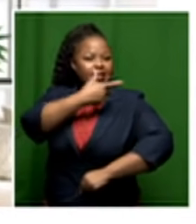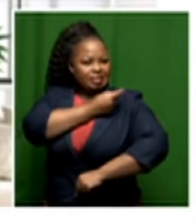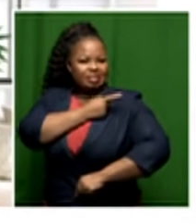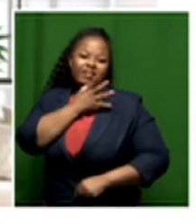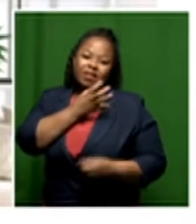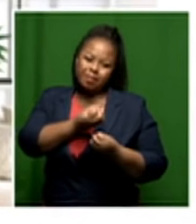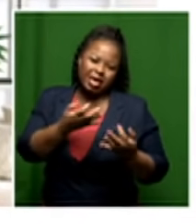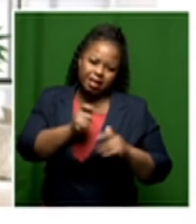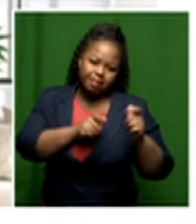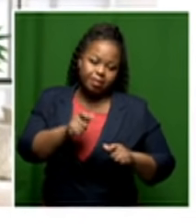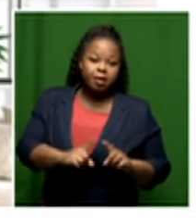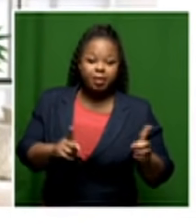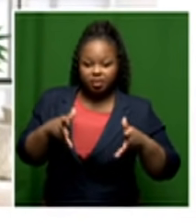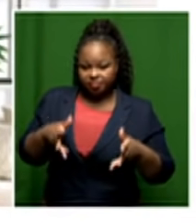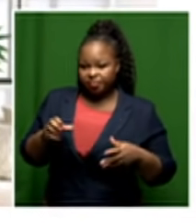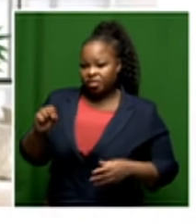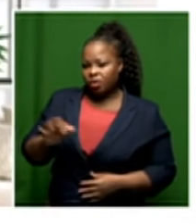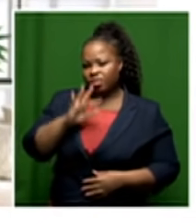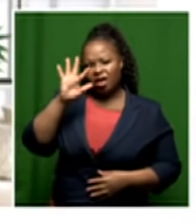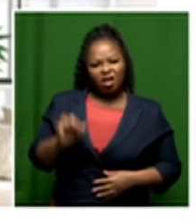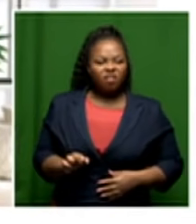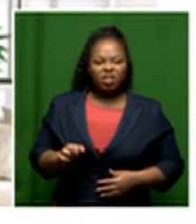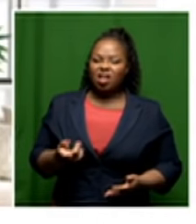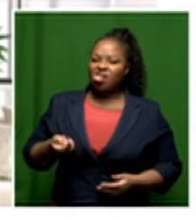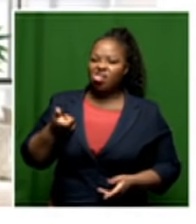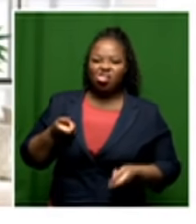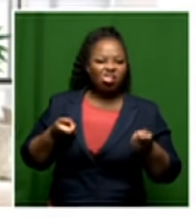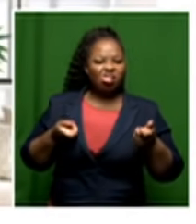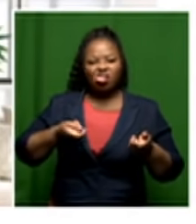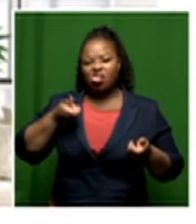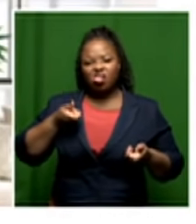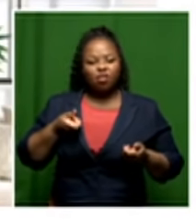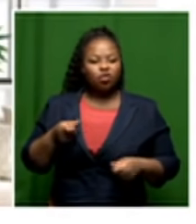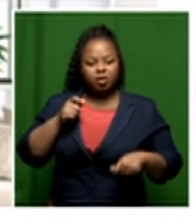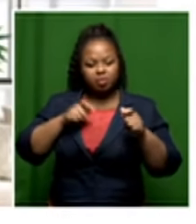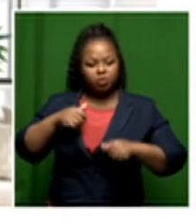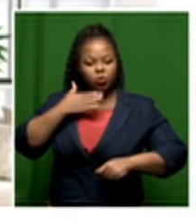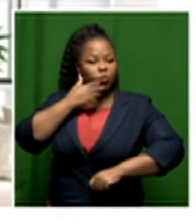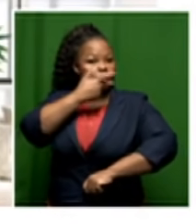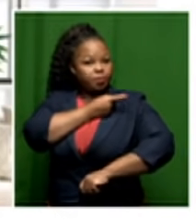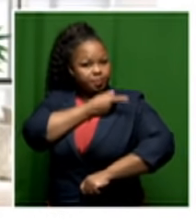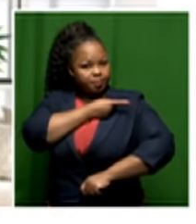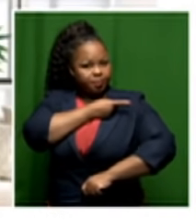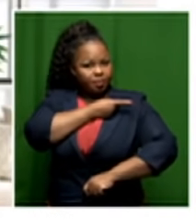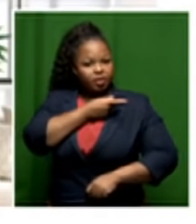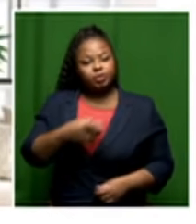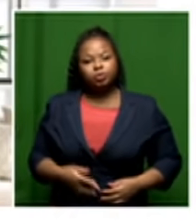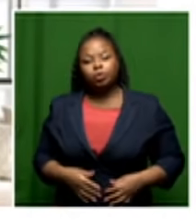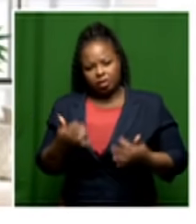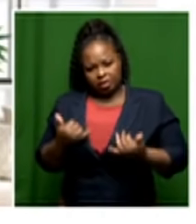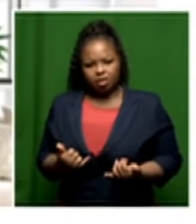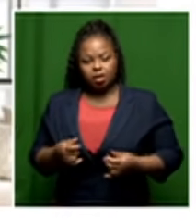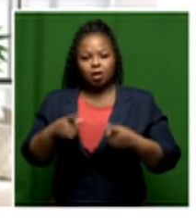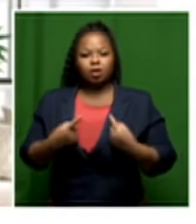have not really, done much in terms of vaccination, in terms of the numbers that we've done, we are in a